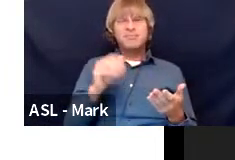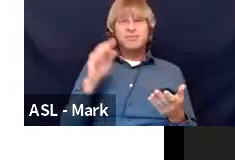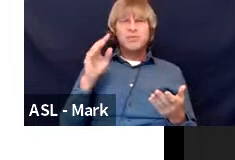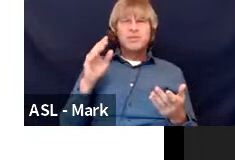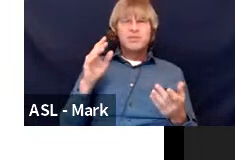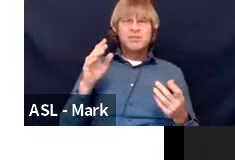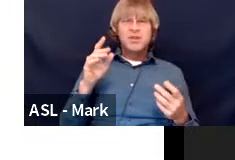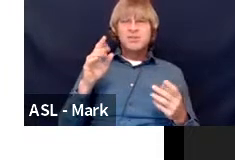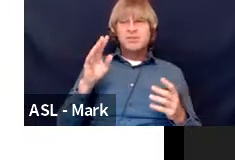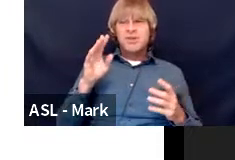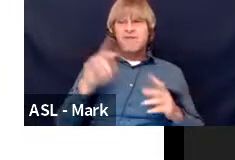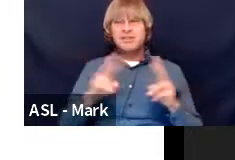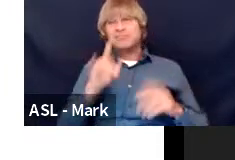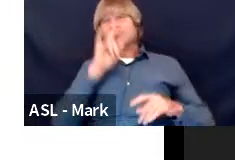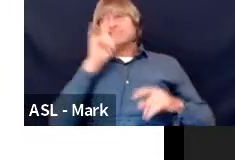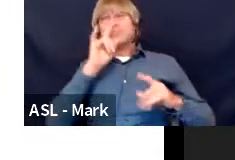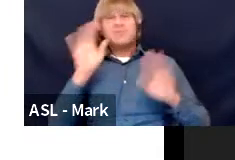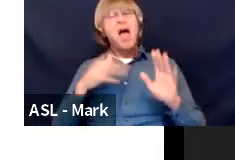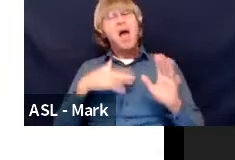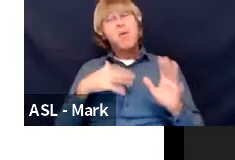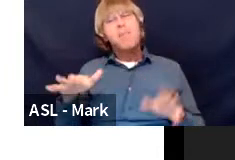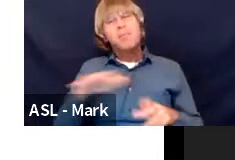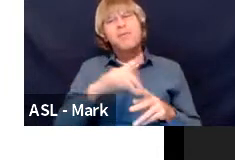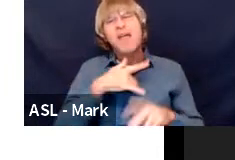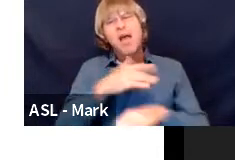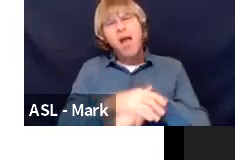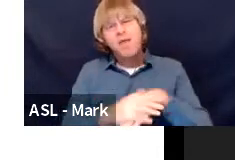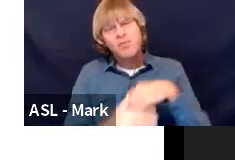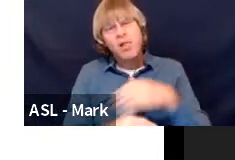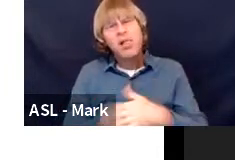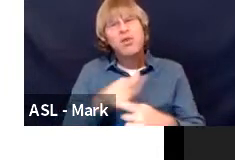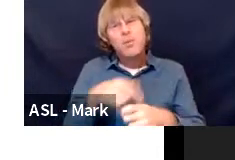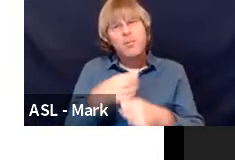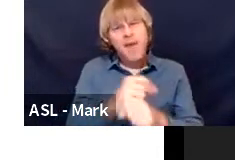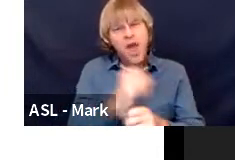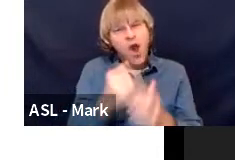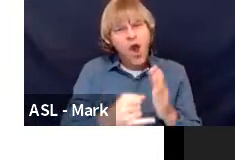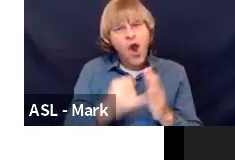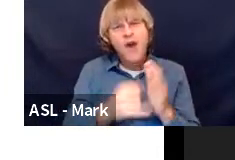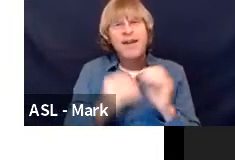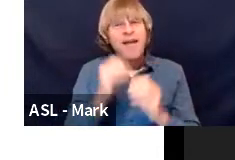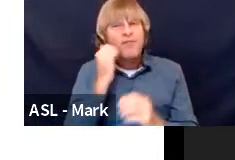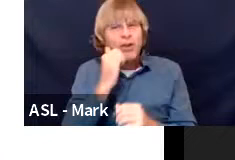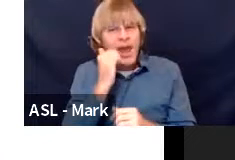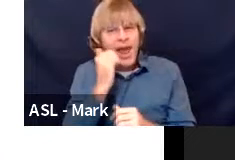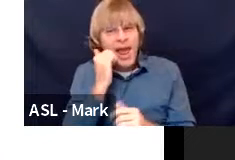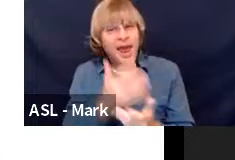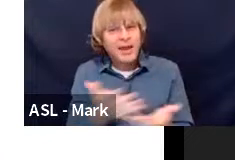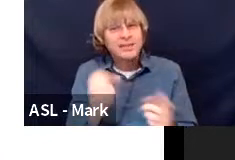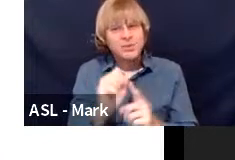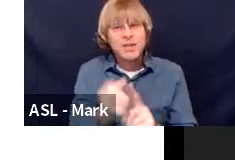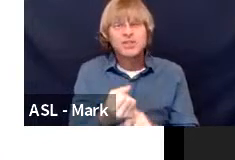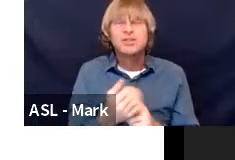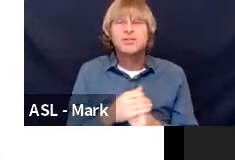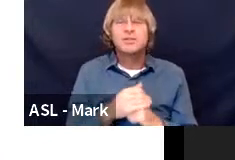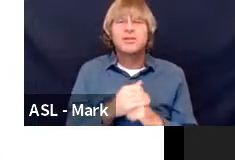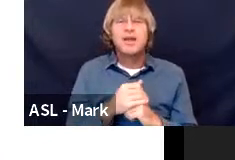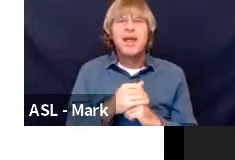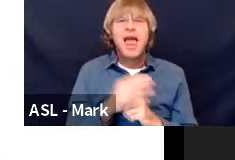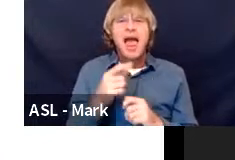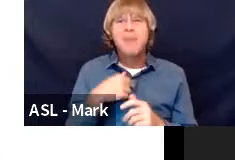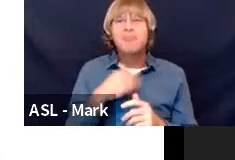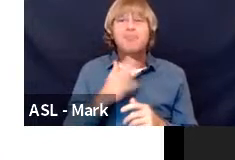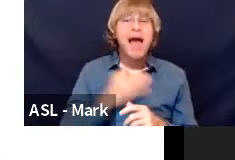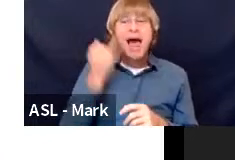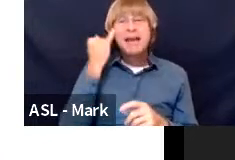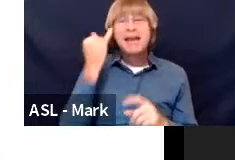want people to actually be comfortable making art in everyday situations. And I got that